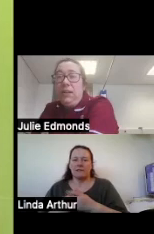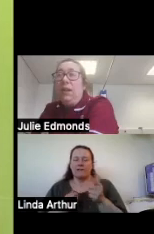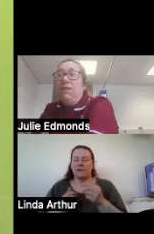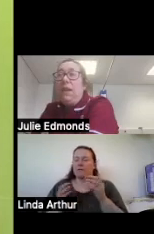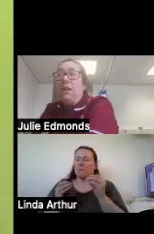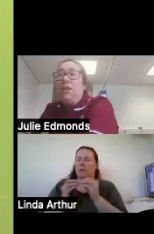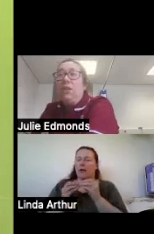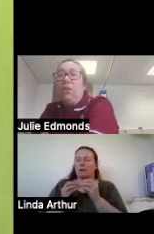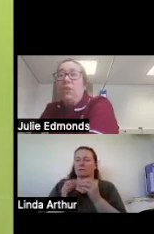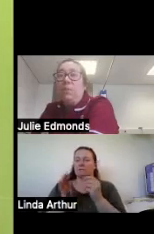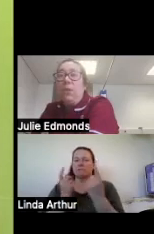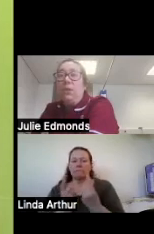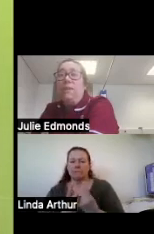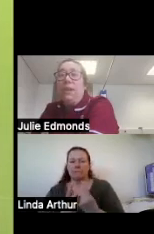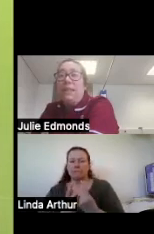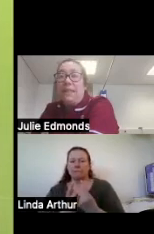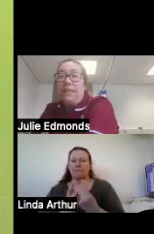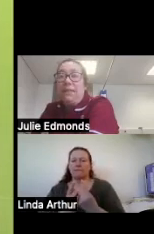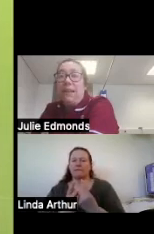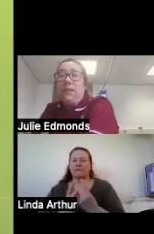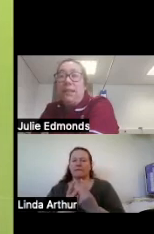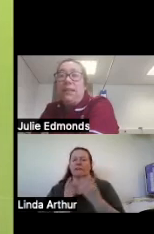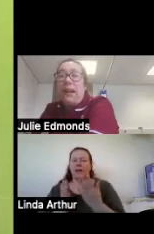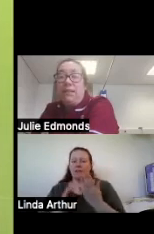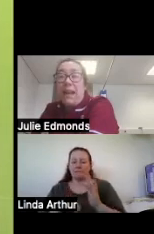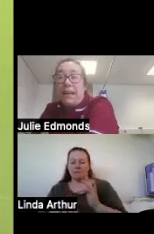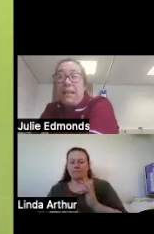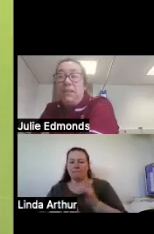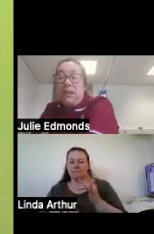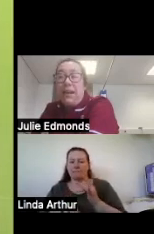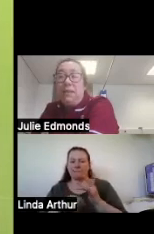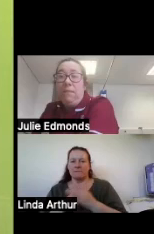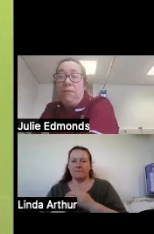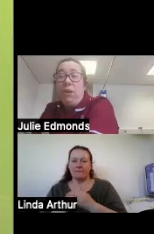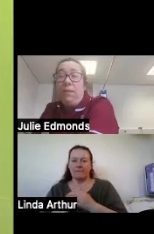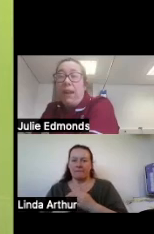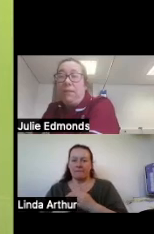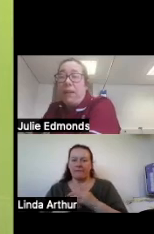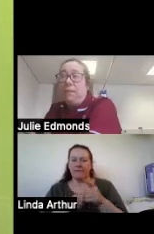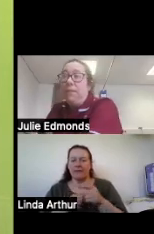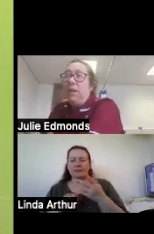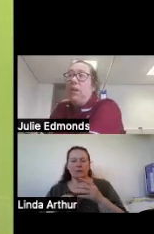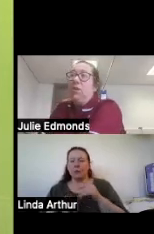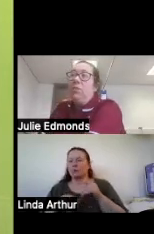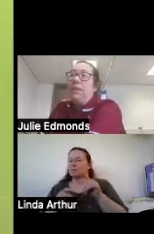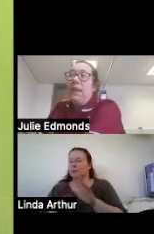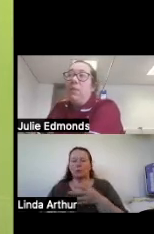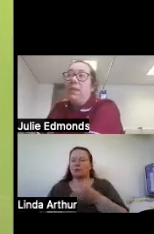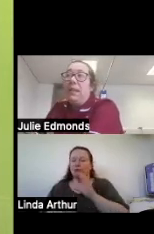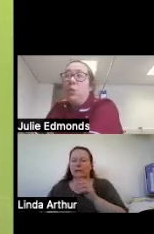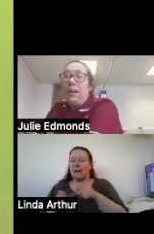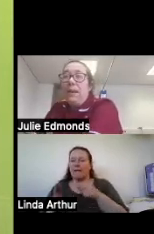dysfunction, then you're going to respond very sensitively to this, to any volume of caffeine. So we